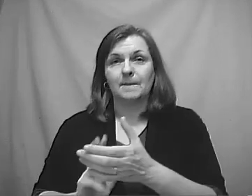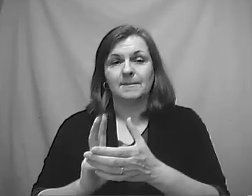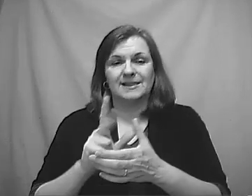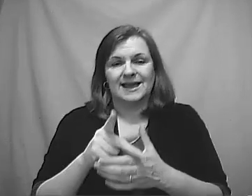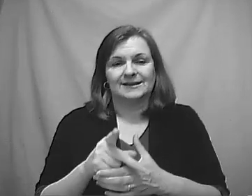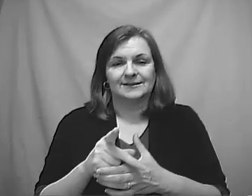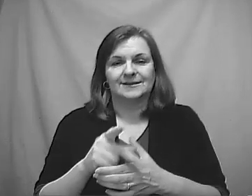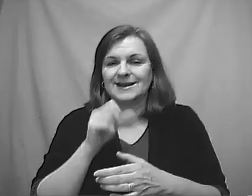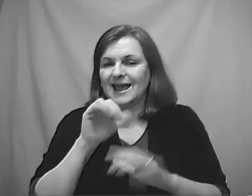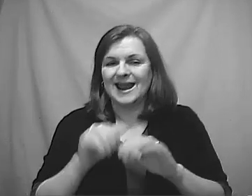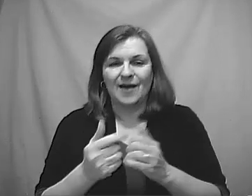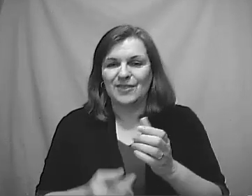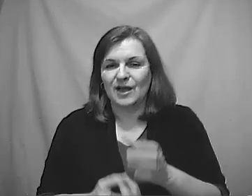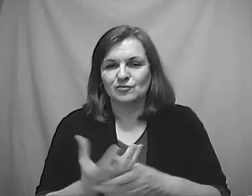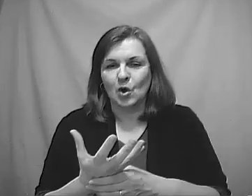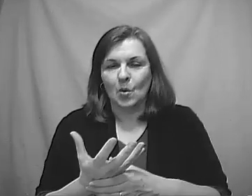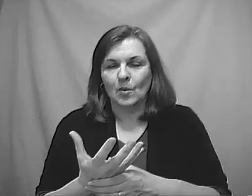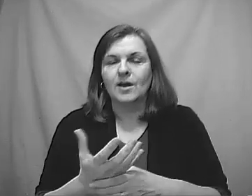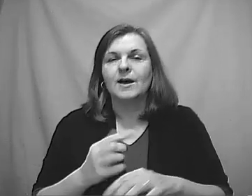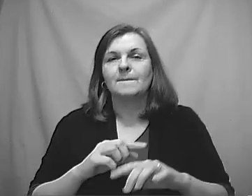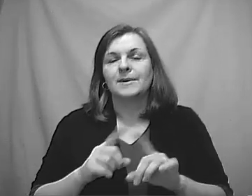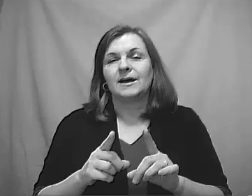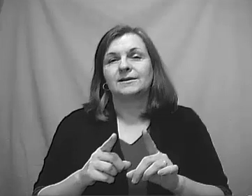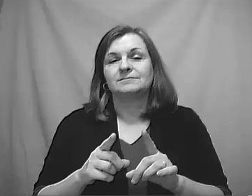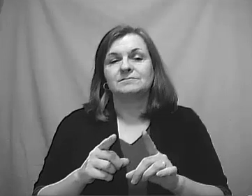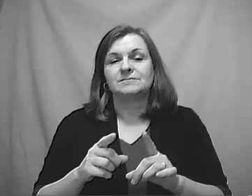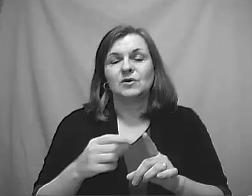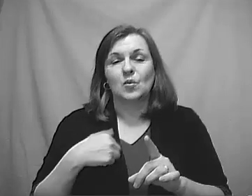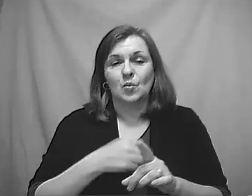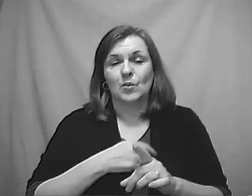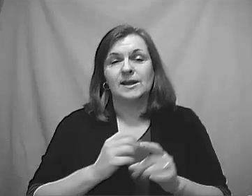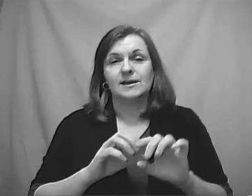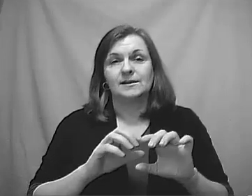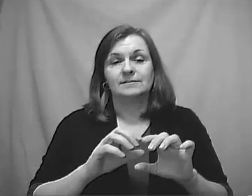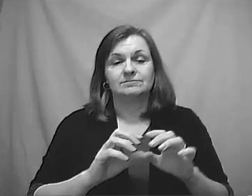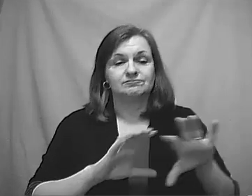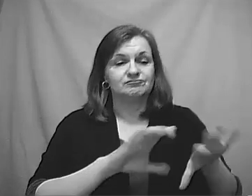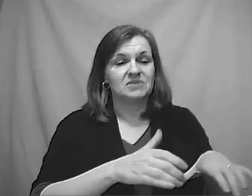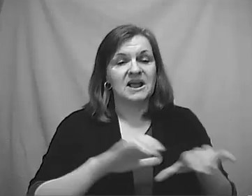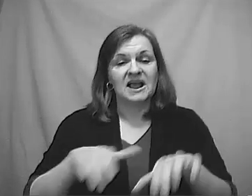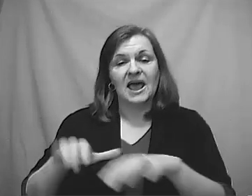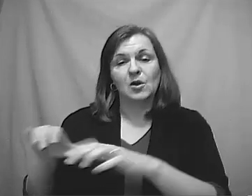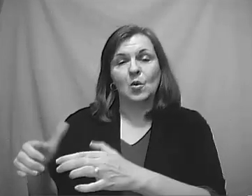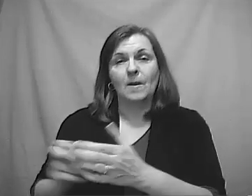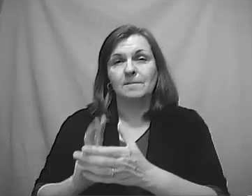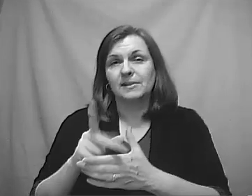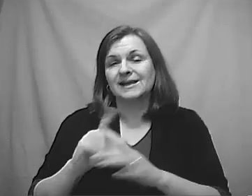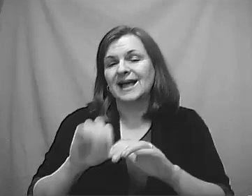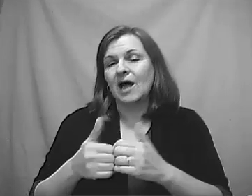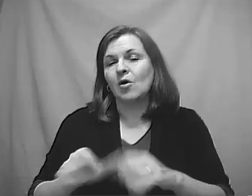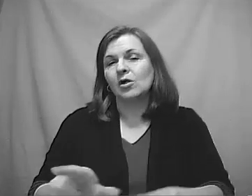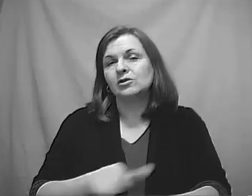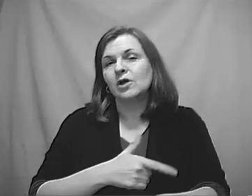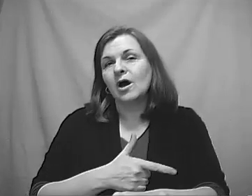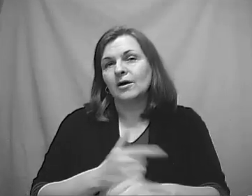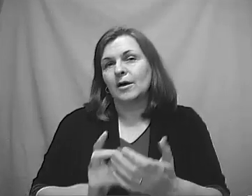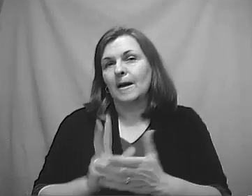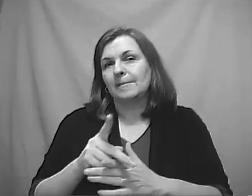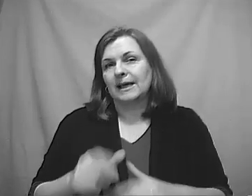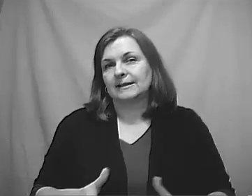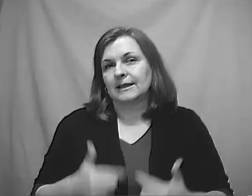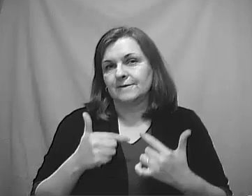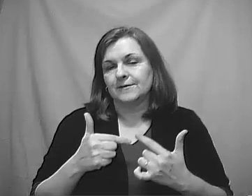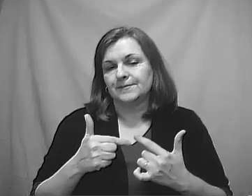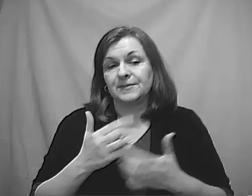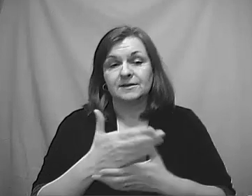grow. They all have some form of indeterminate growth, but they're categorized instead based on how